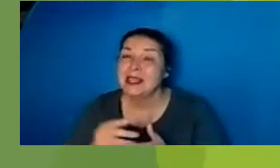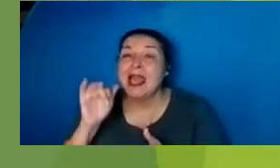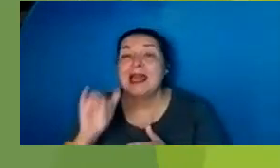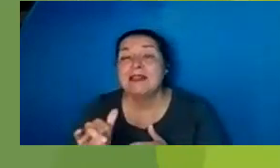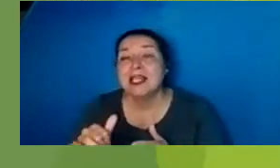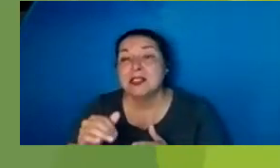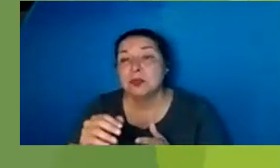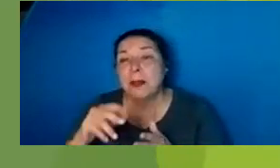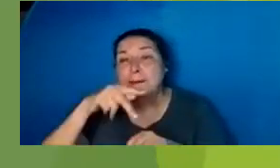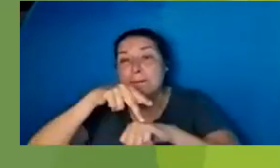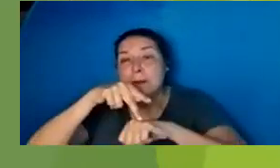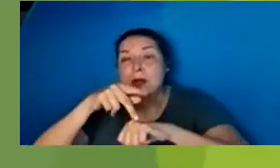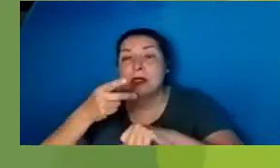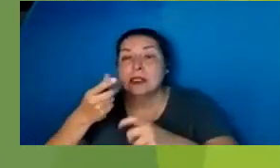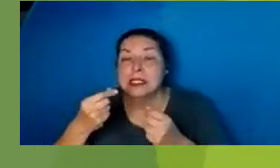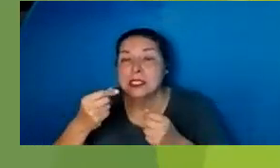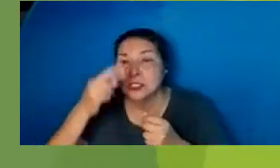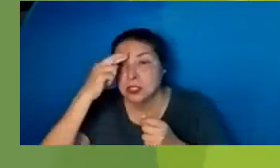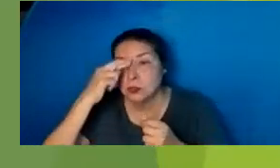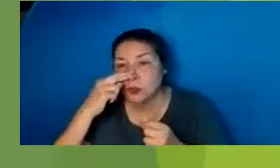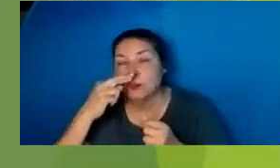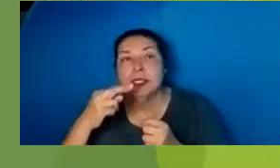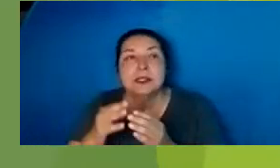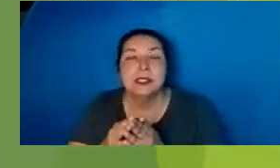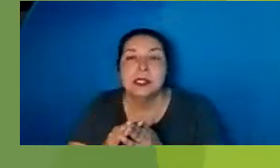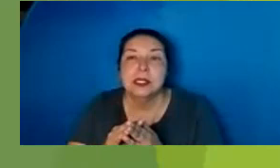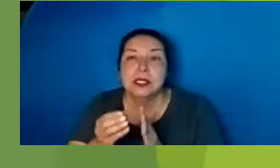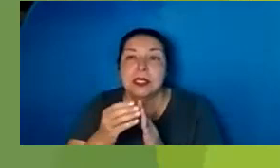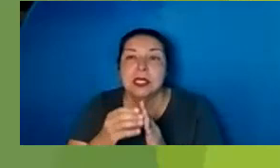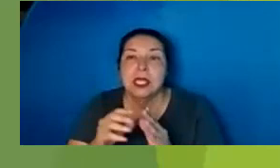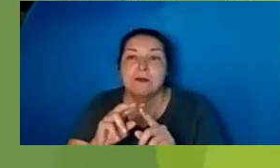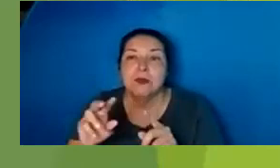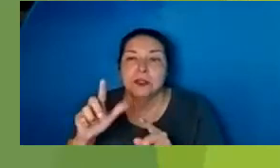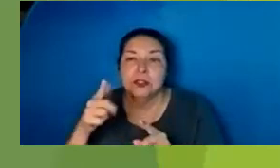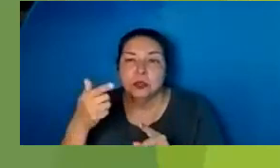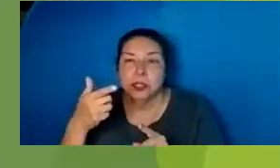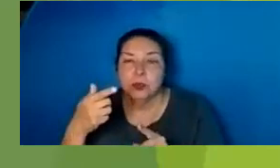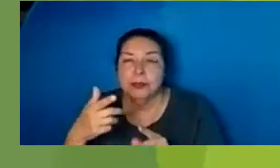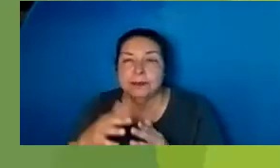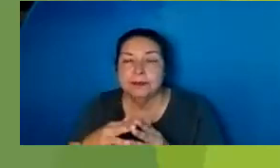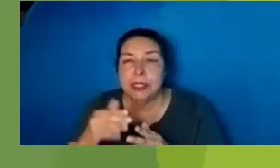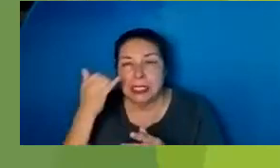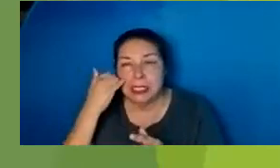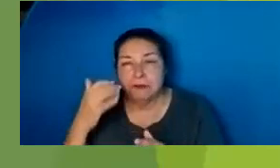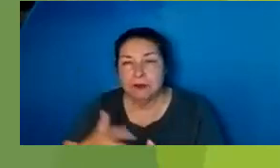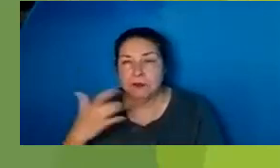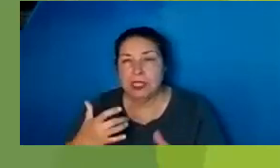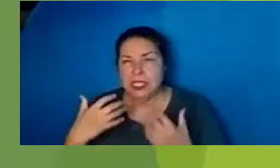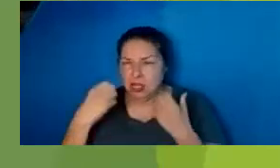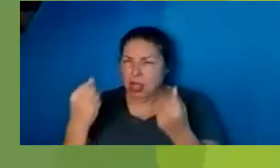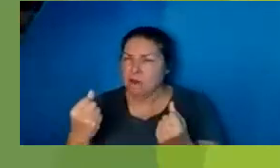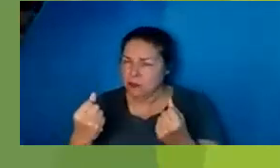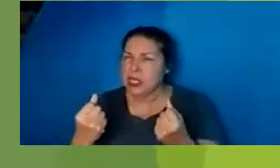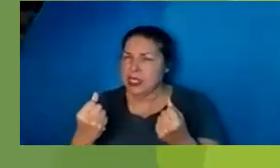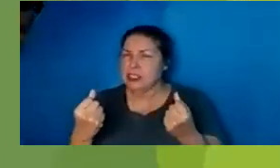1, verse 17, and chapter 3, verse 21. Whether you're feeling confident about your standing